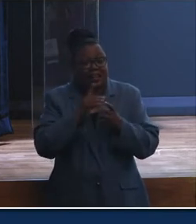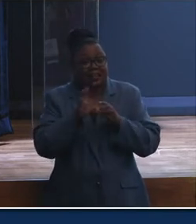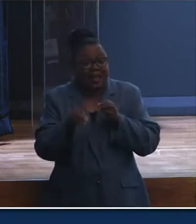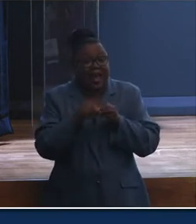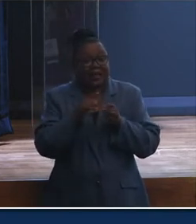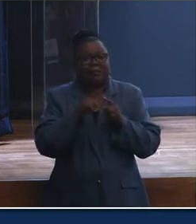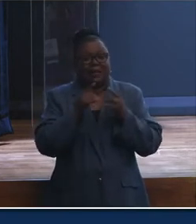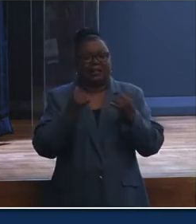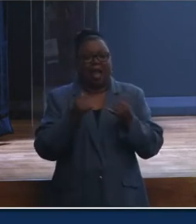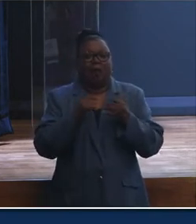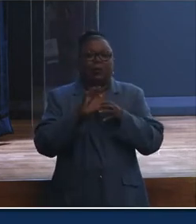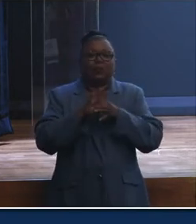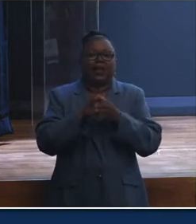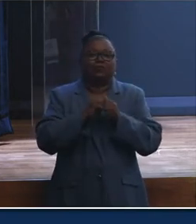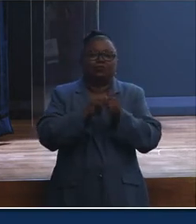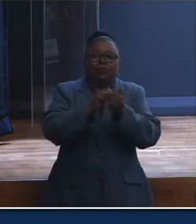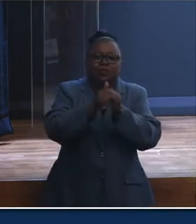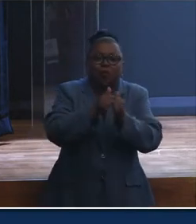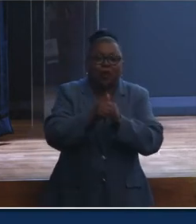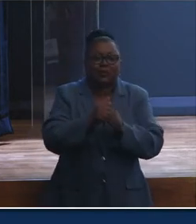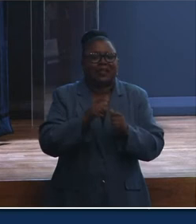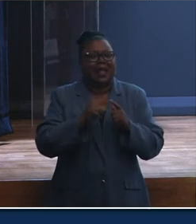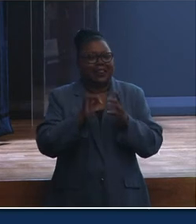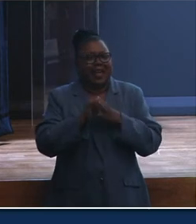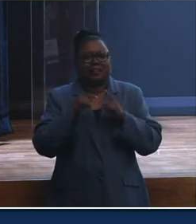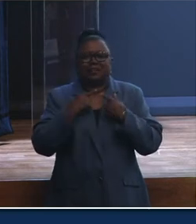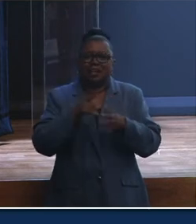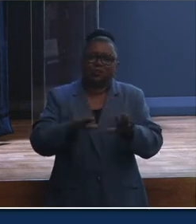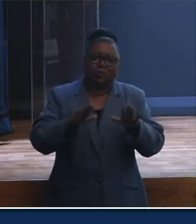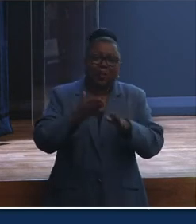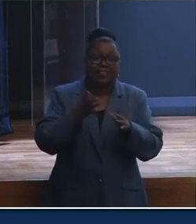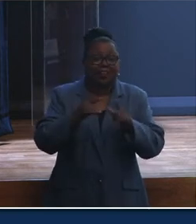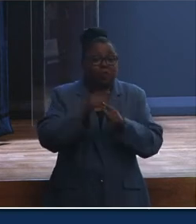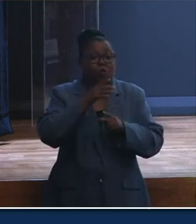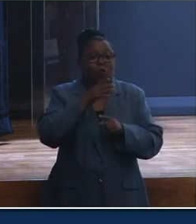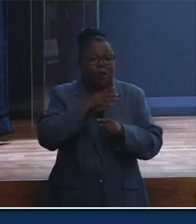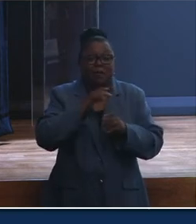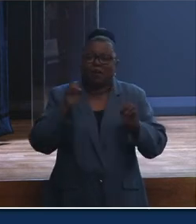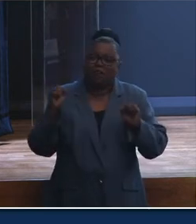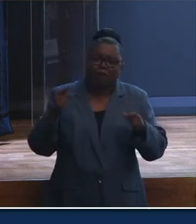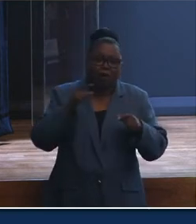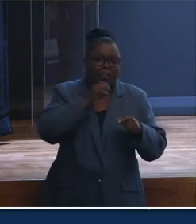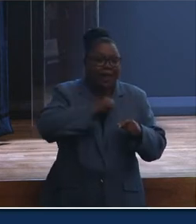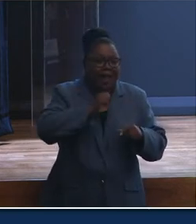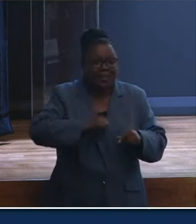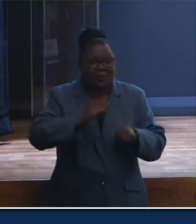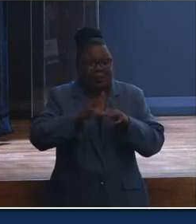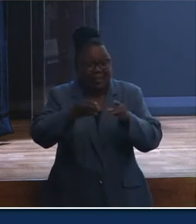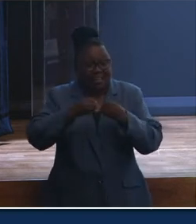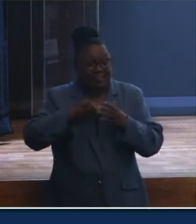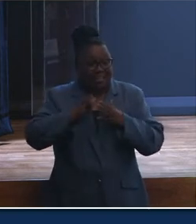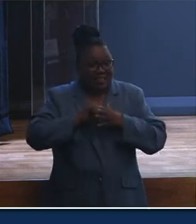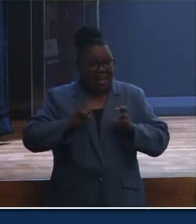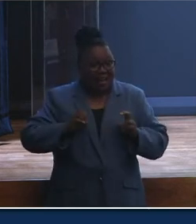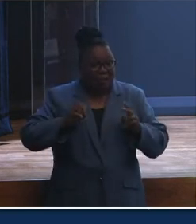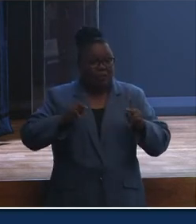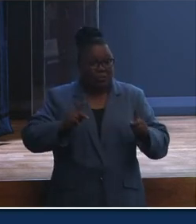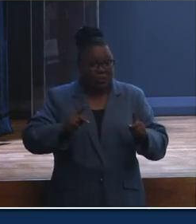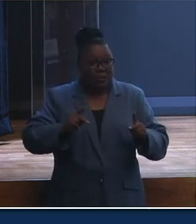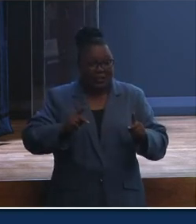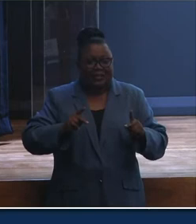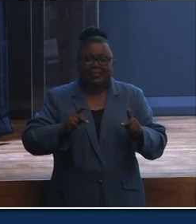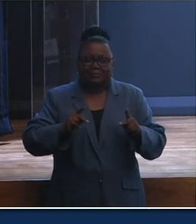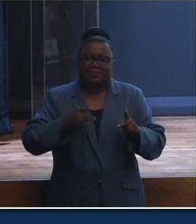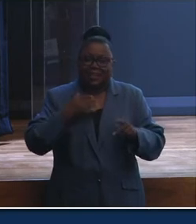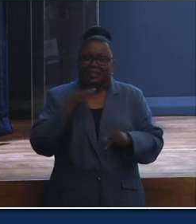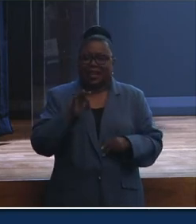it in because now it pertains to sports. And that's been such a great thing for women of all ages, but to give us that opportunity.